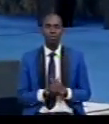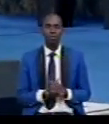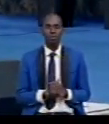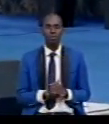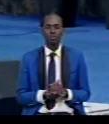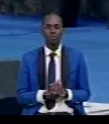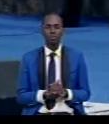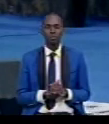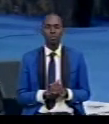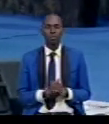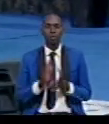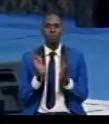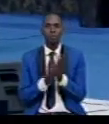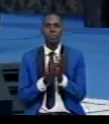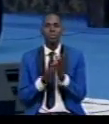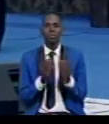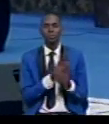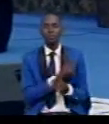Praise the Lord.